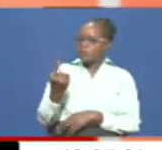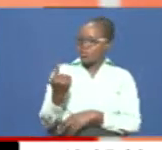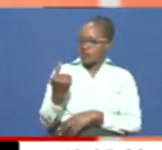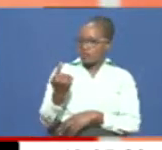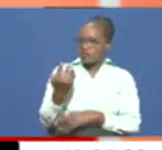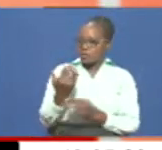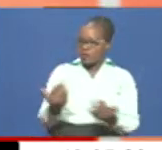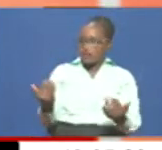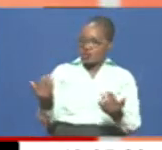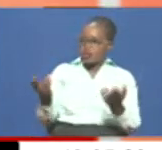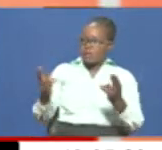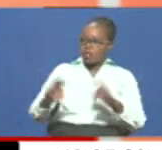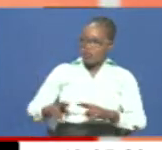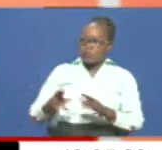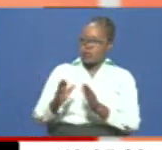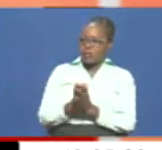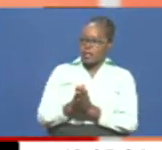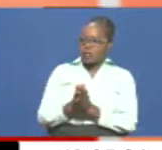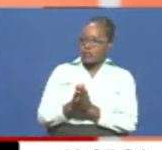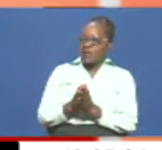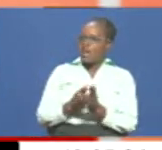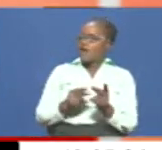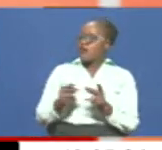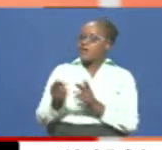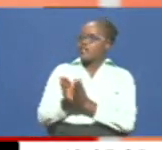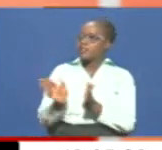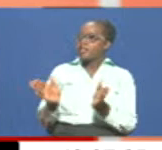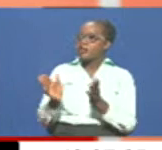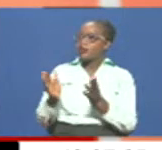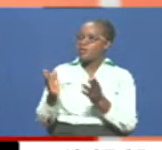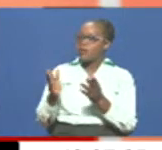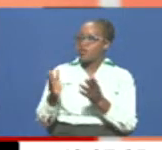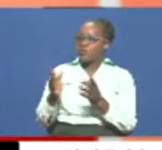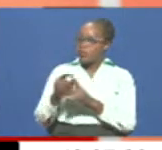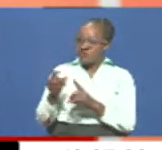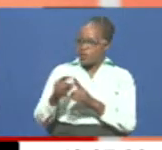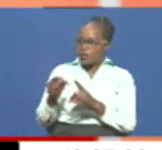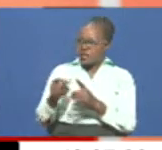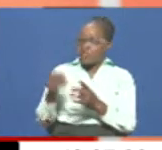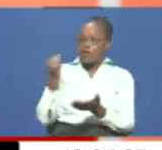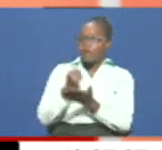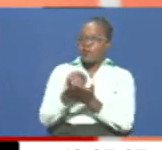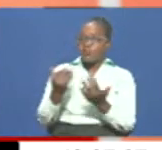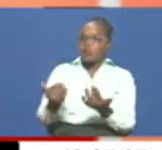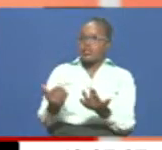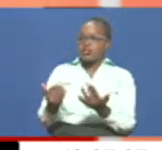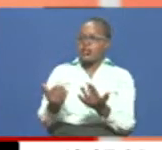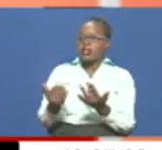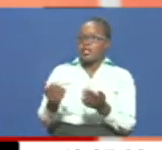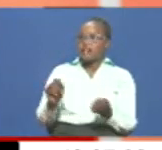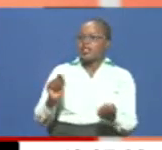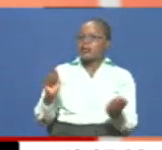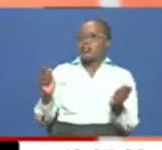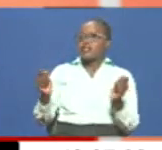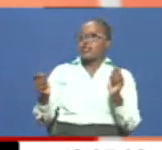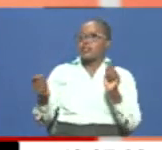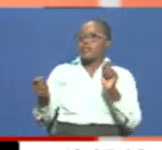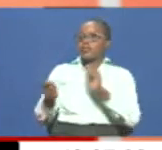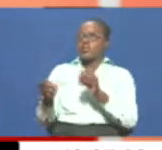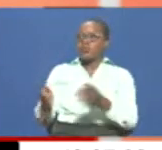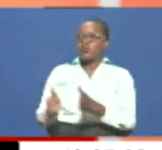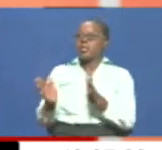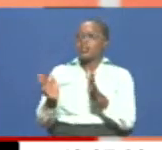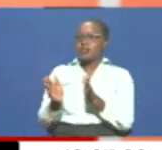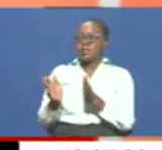has happened, mm-hmm. and I'll talk in very, very general terms, mm-hmm. The current office came through a transformational platform.